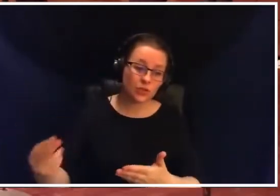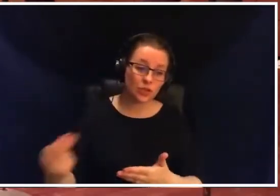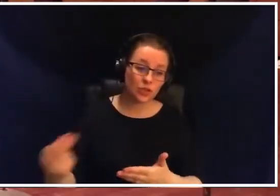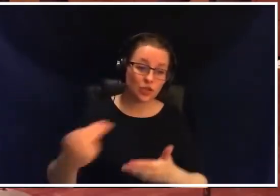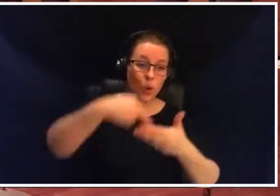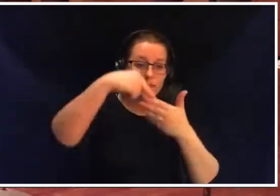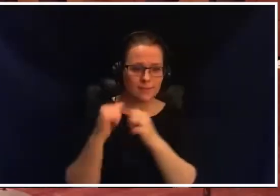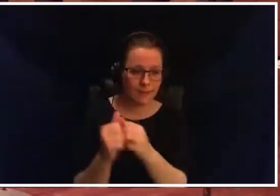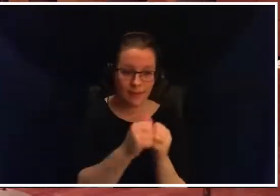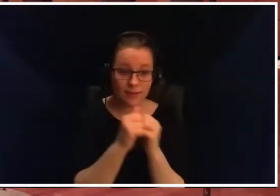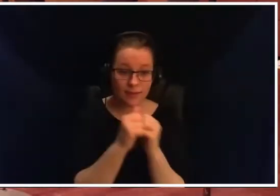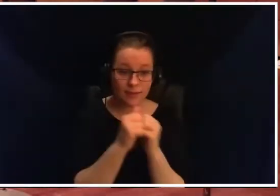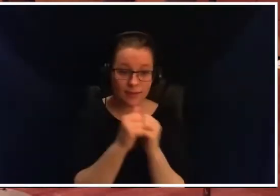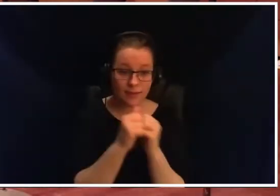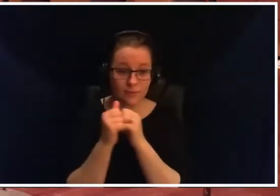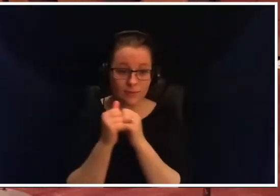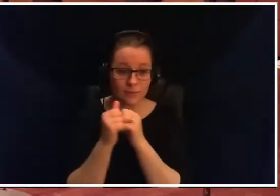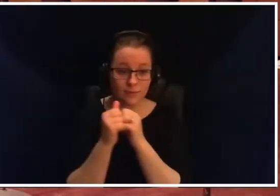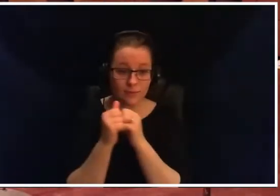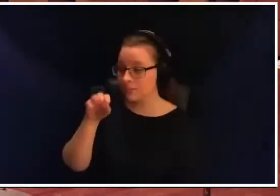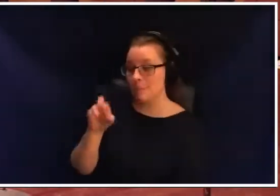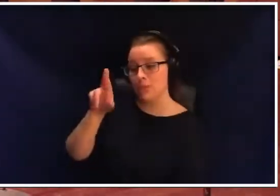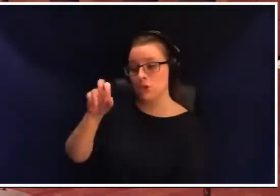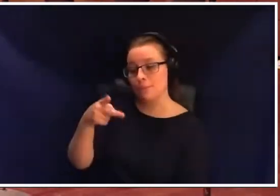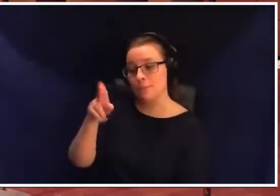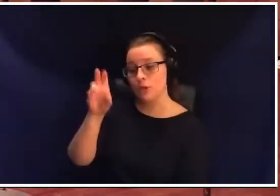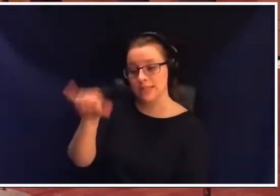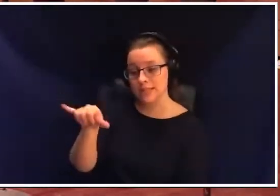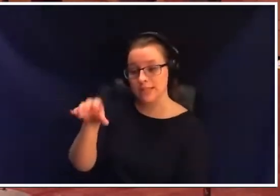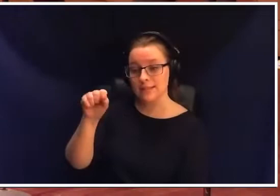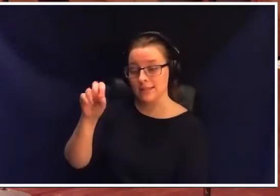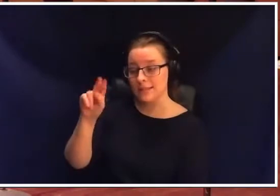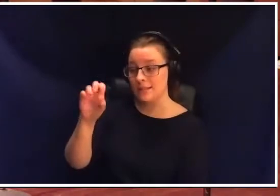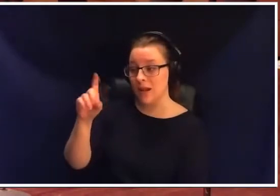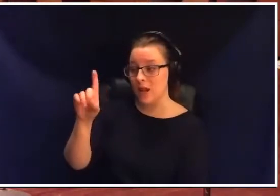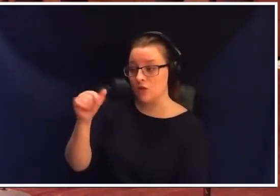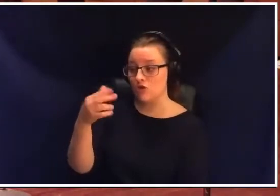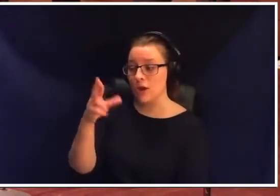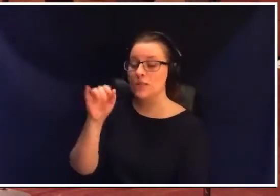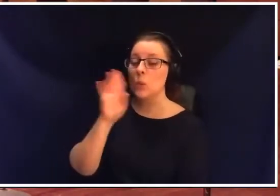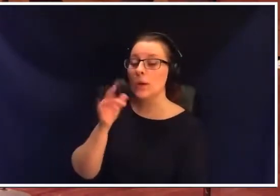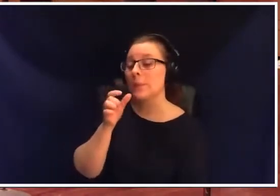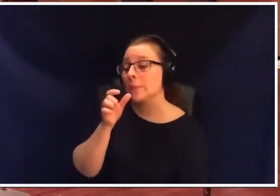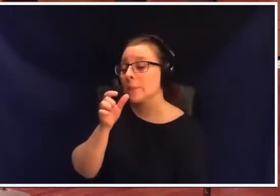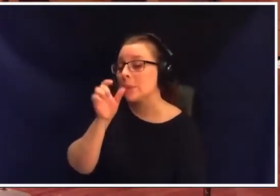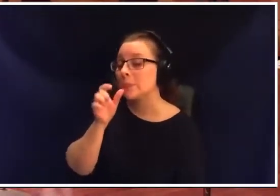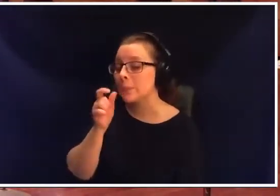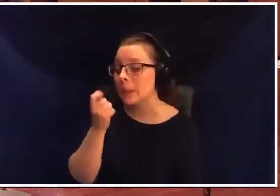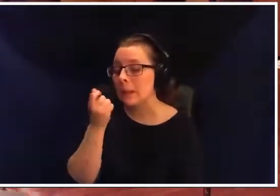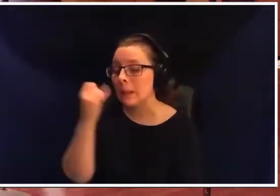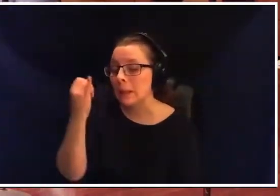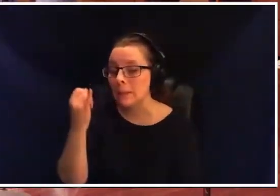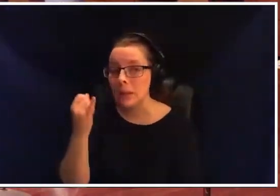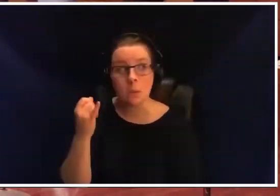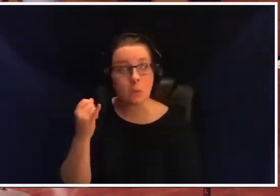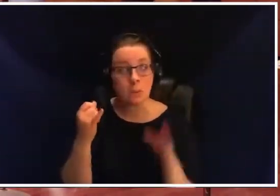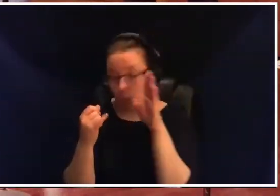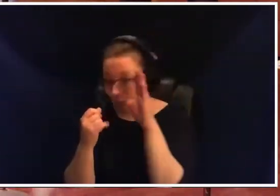Mr. Percy Snodgrass would often have the odd glass, but never when he thought anybody could